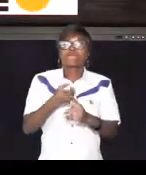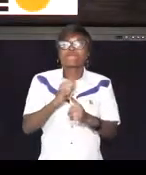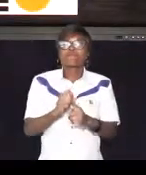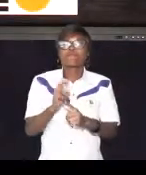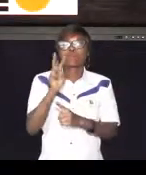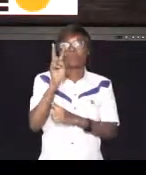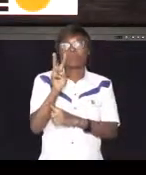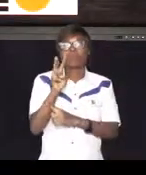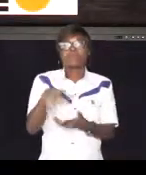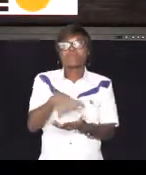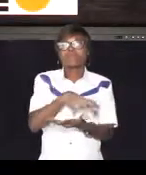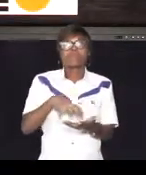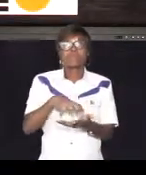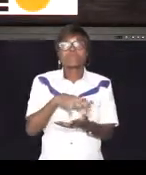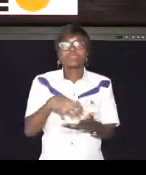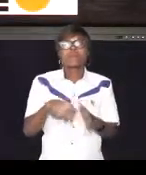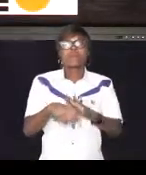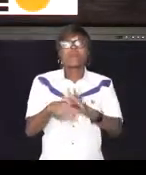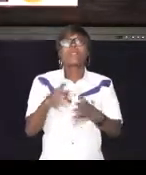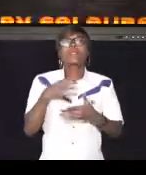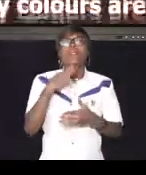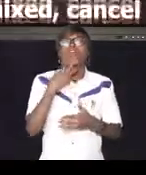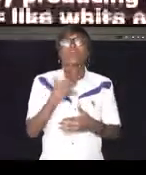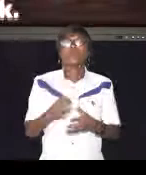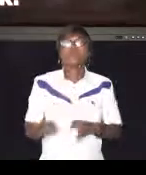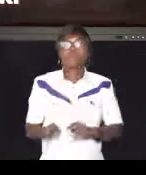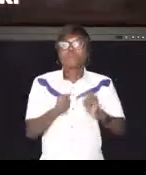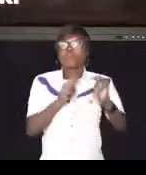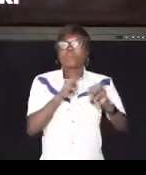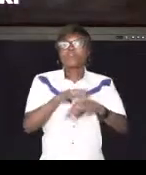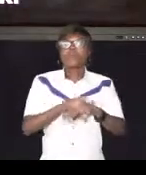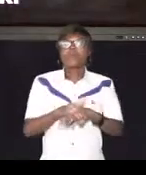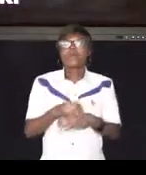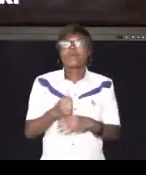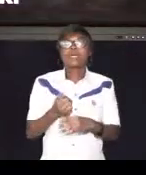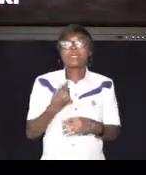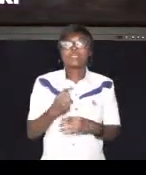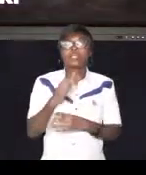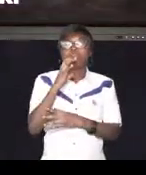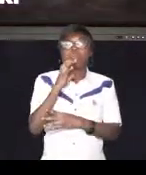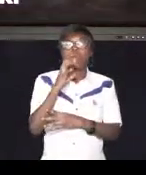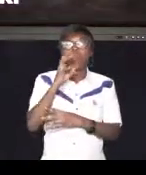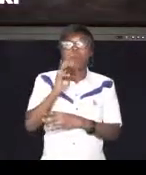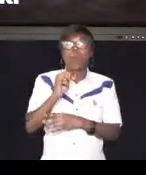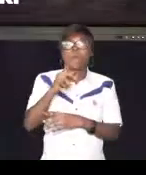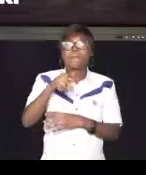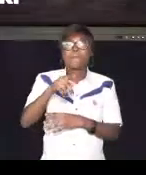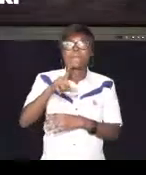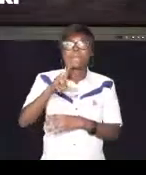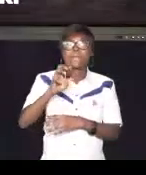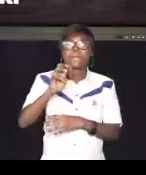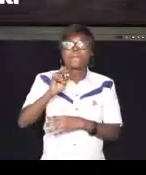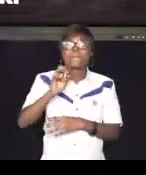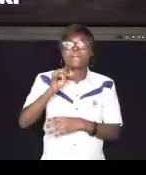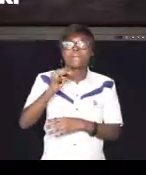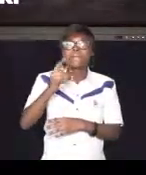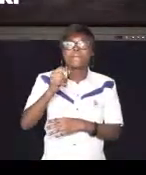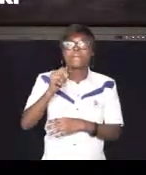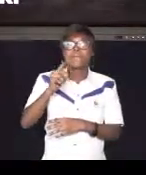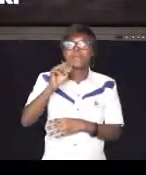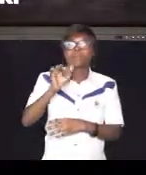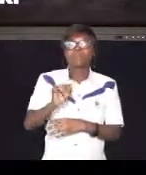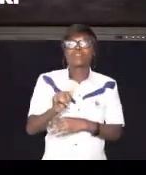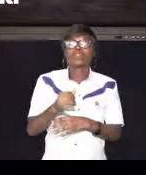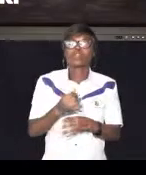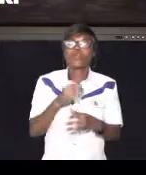So, now moving on to the next one, the complementary colors. I know some of you are not so much